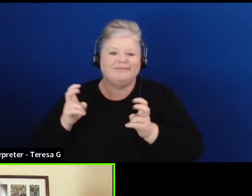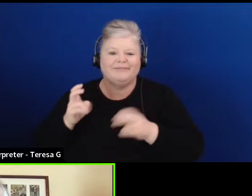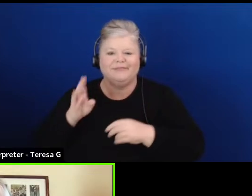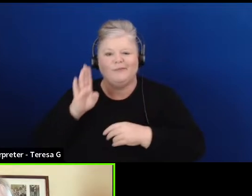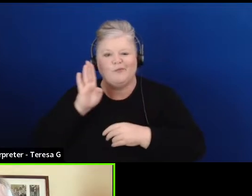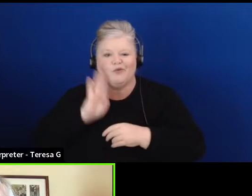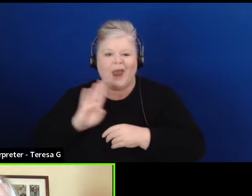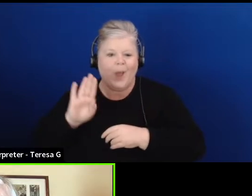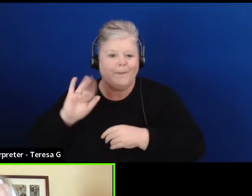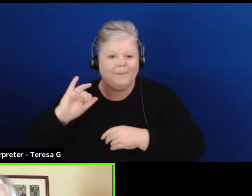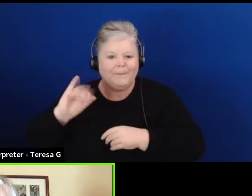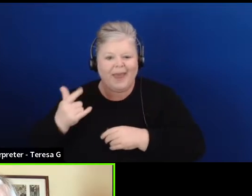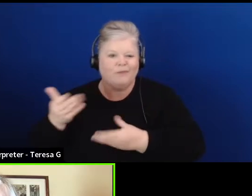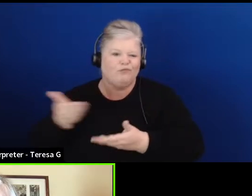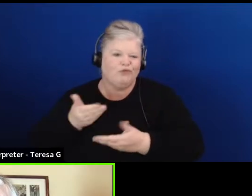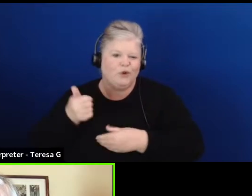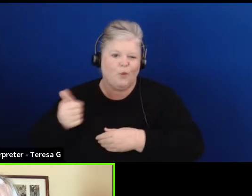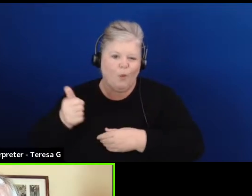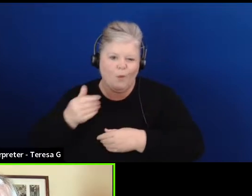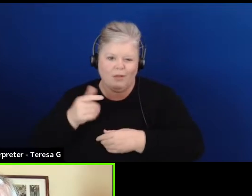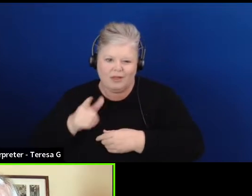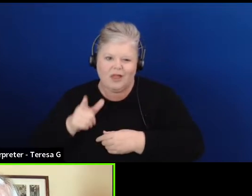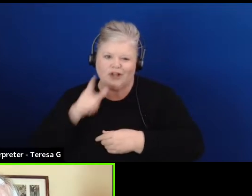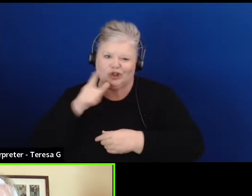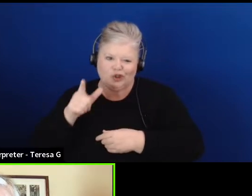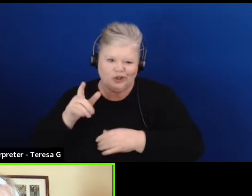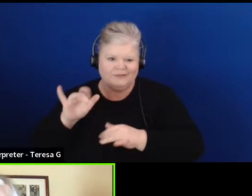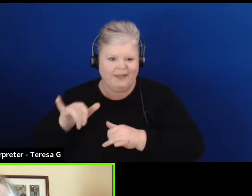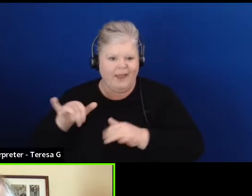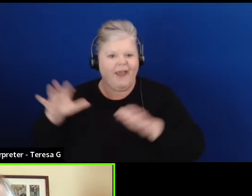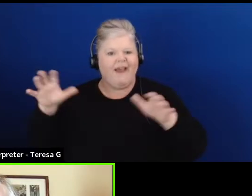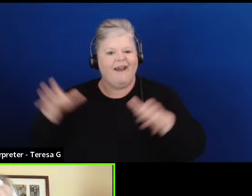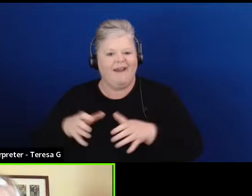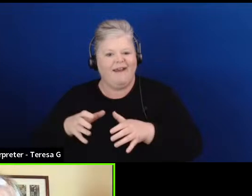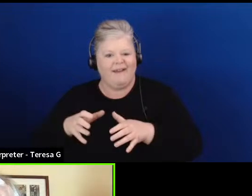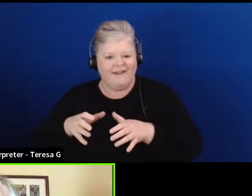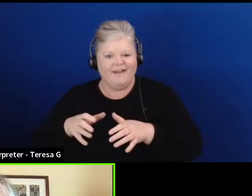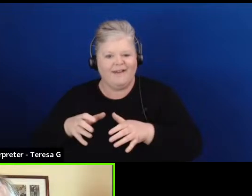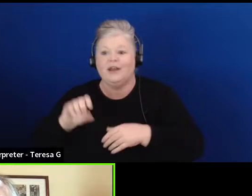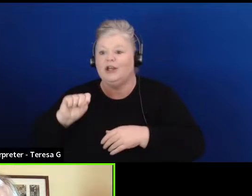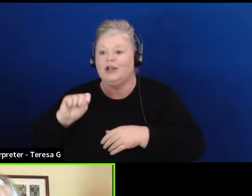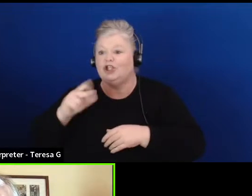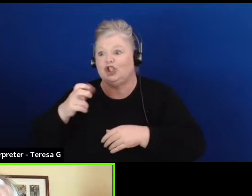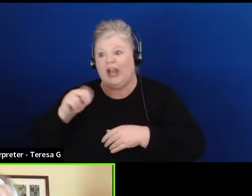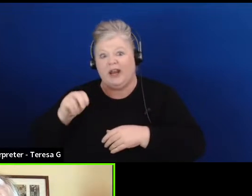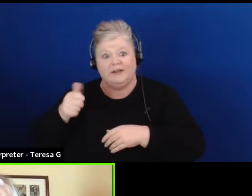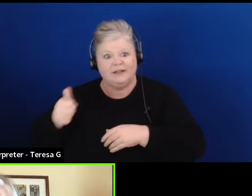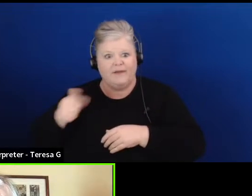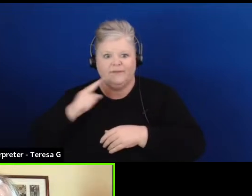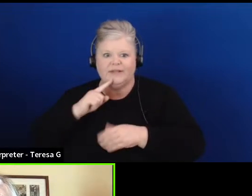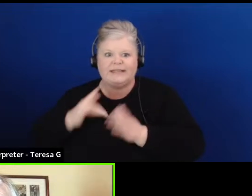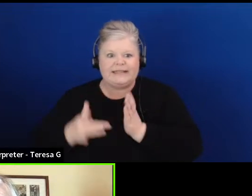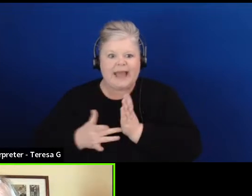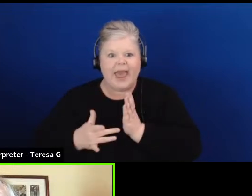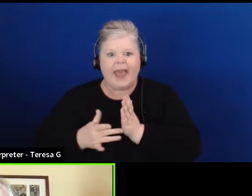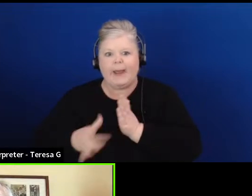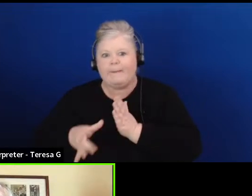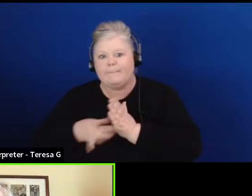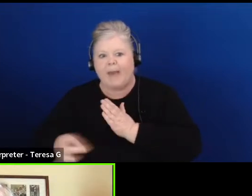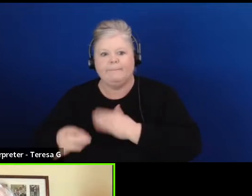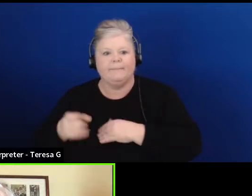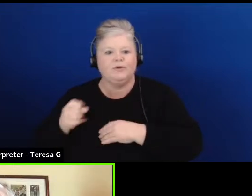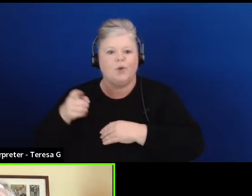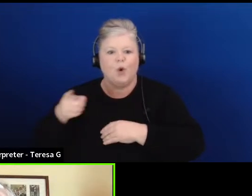lunch session. And Shannon is into tech, any kind of tech to help people with hearing loss.